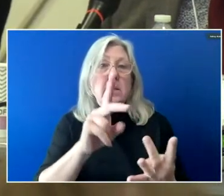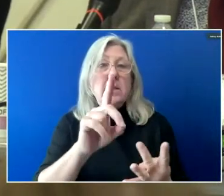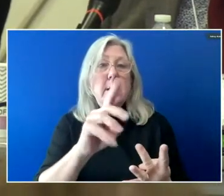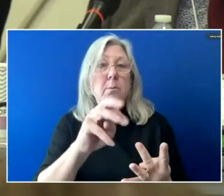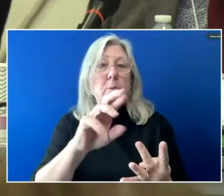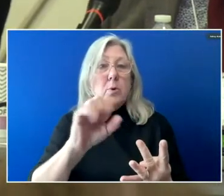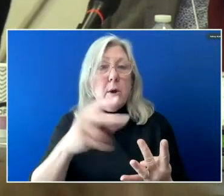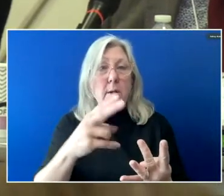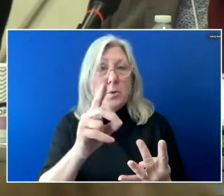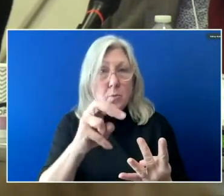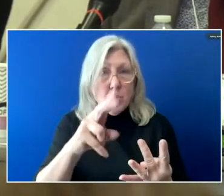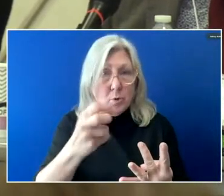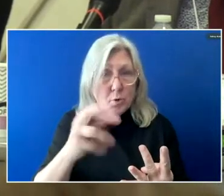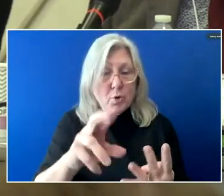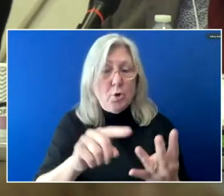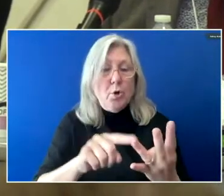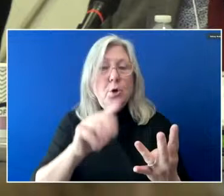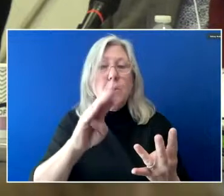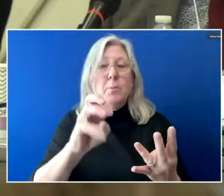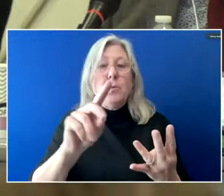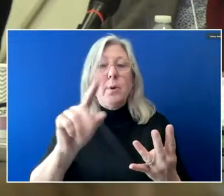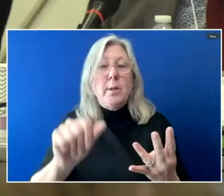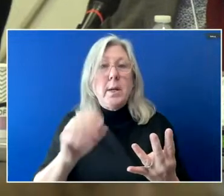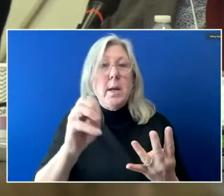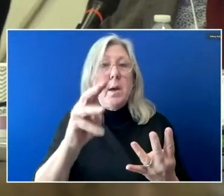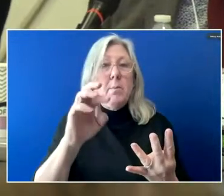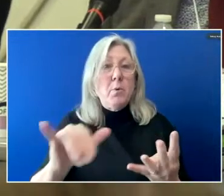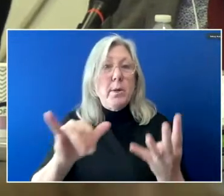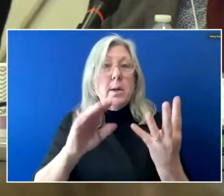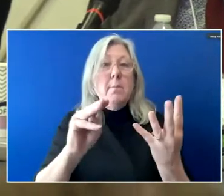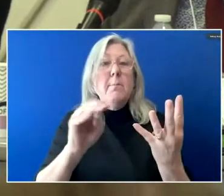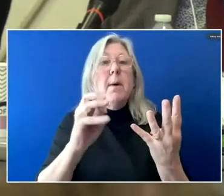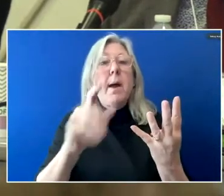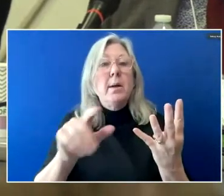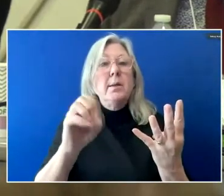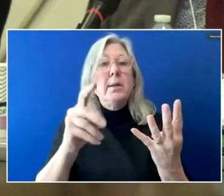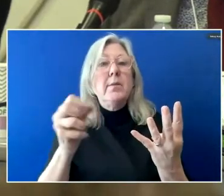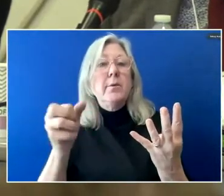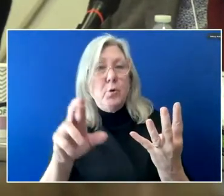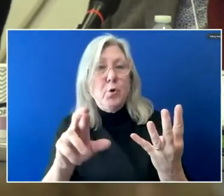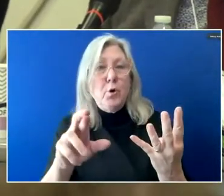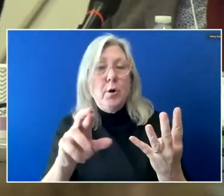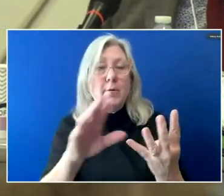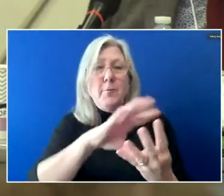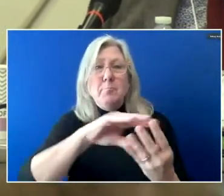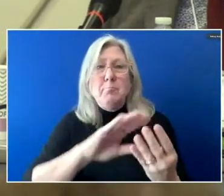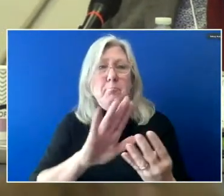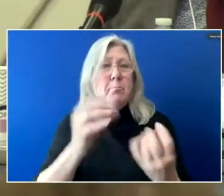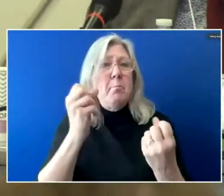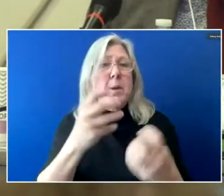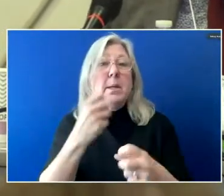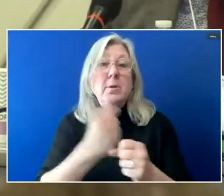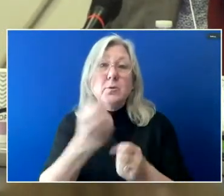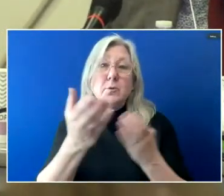Brenda Emory and Michael Ethier for their many years of service to the town of